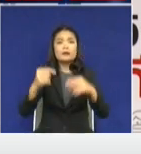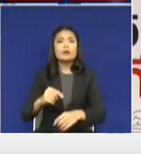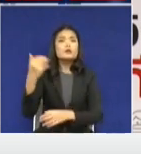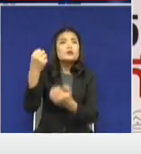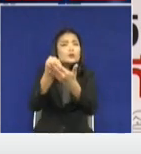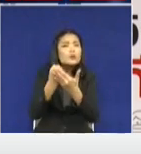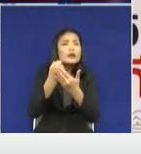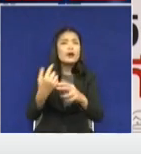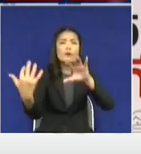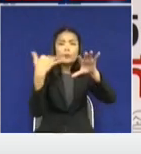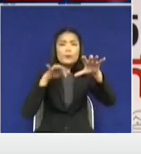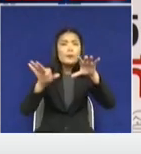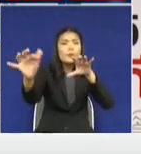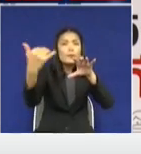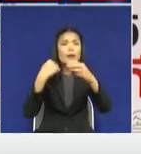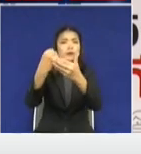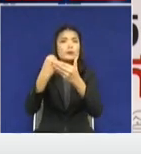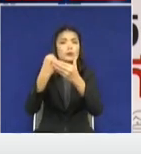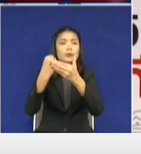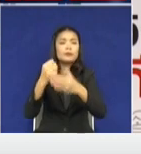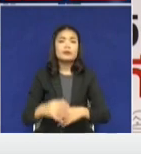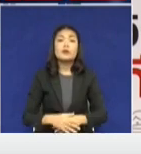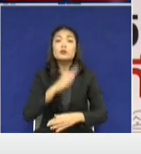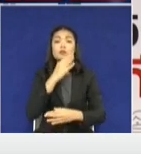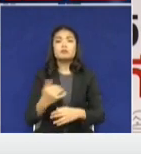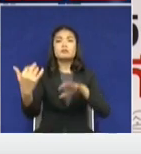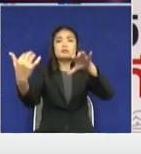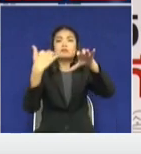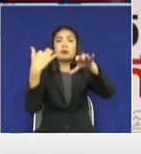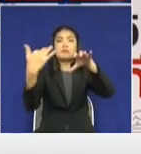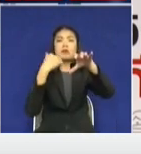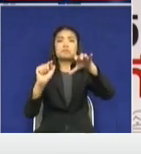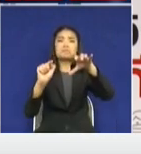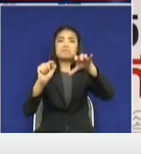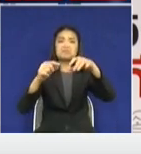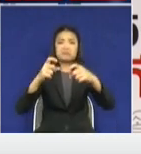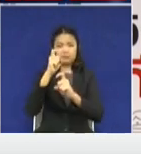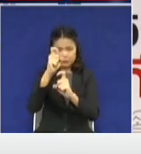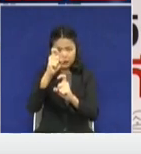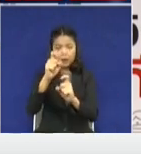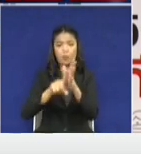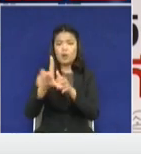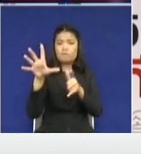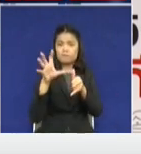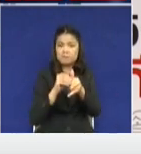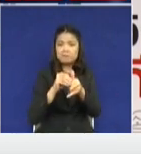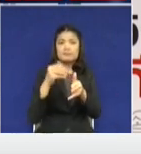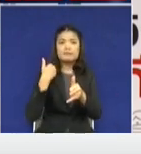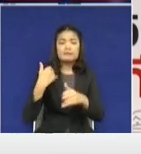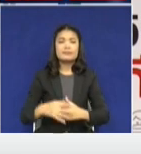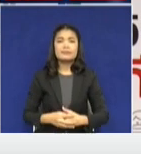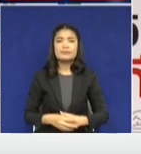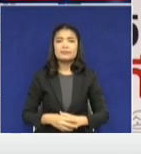yes, this is quite a long run. So we have to balance ourselves doing. So at some